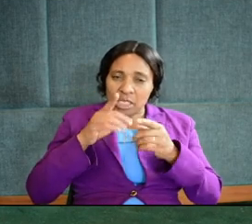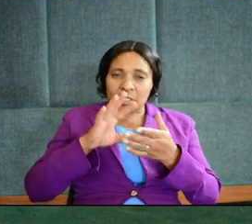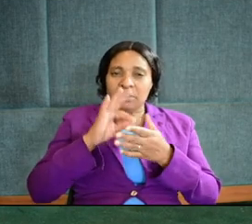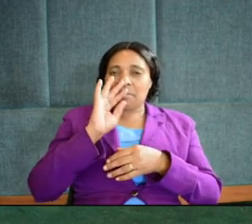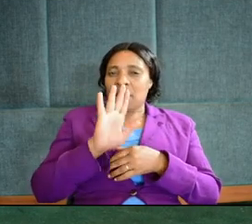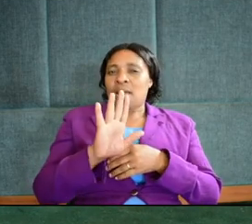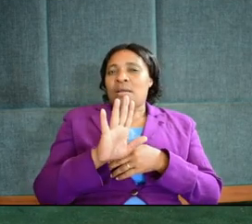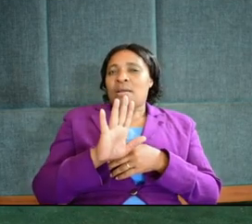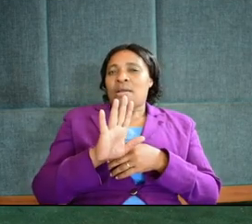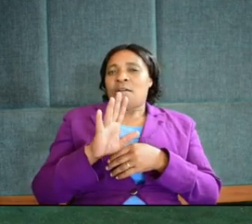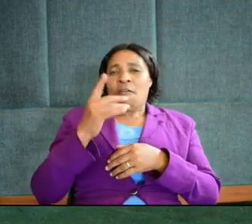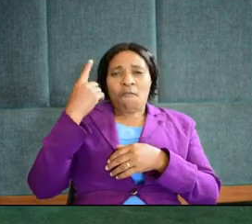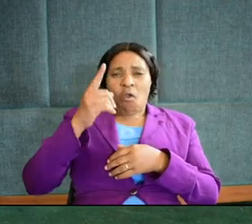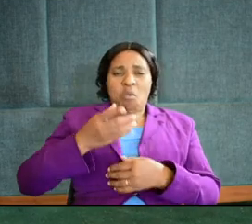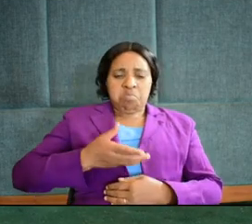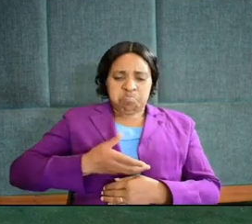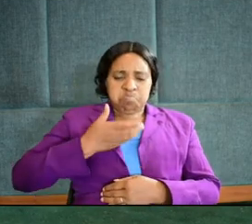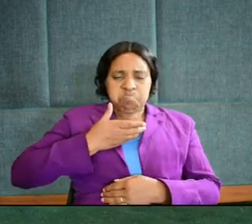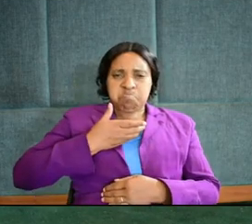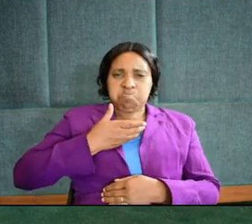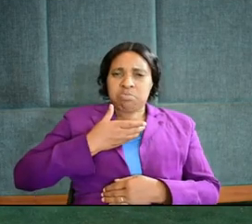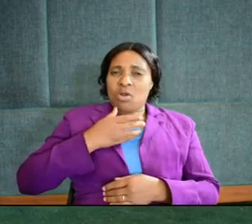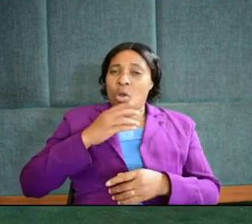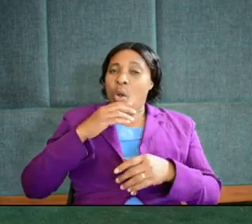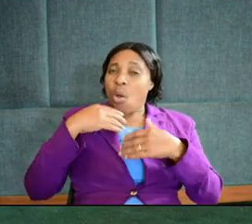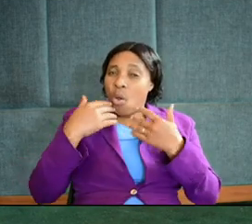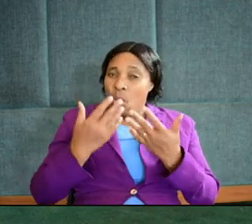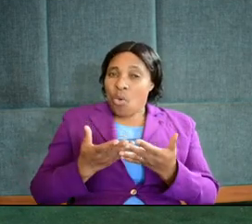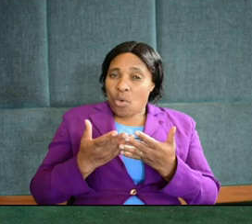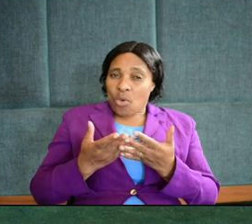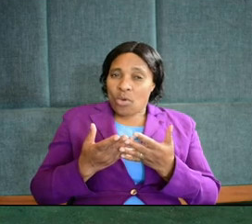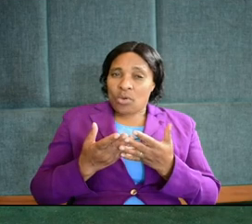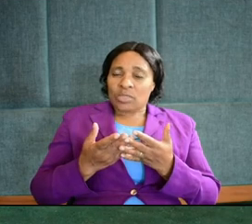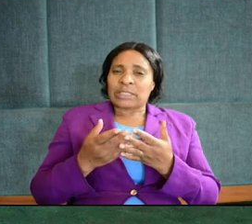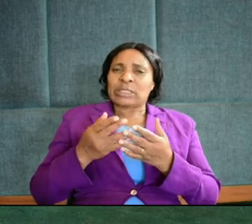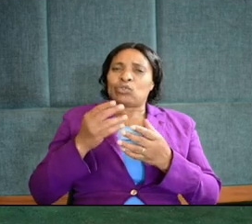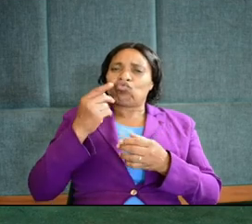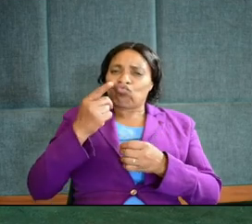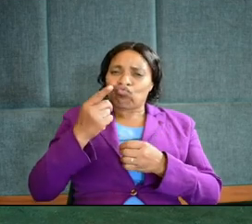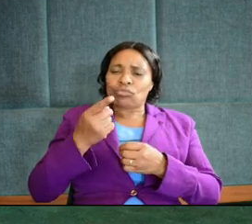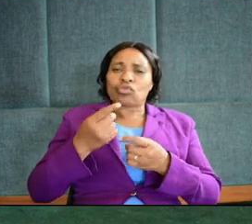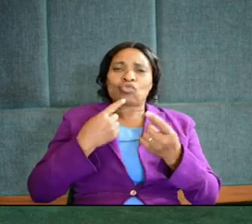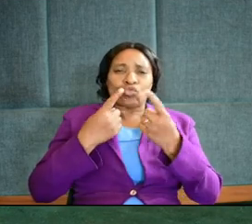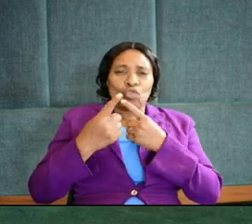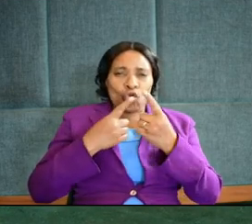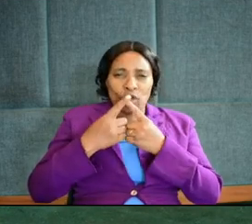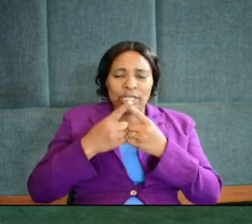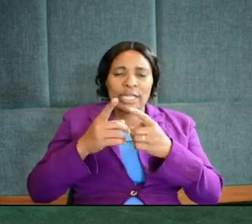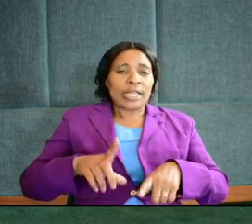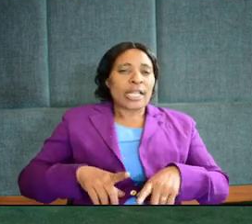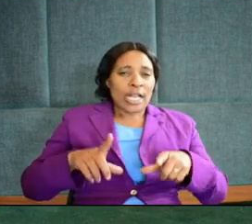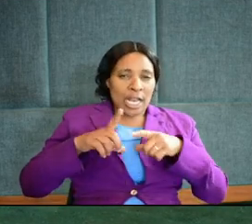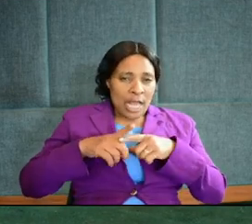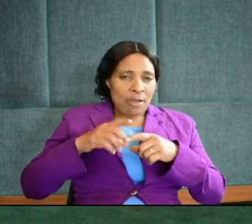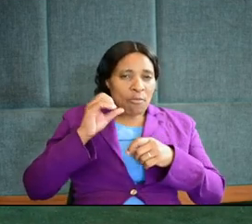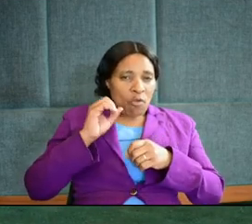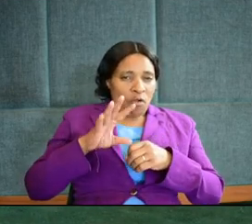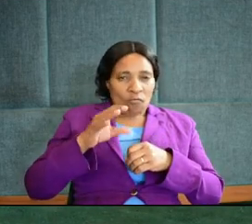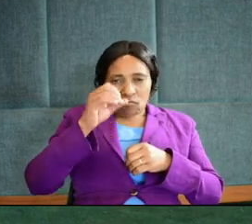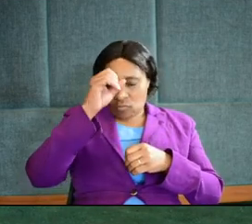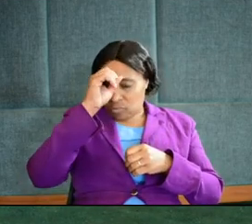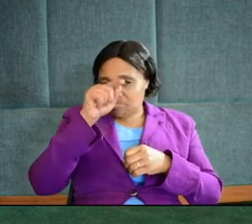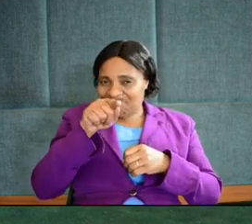spirit, for anger resides in the lap of fools." Wow. Do not be